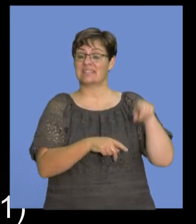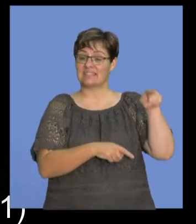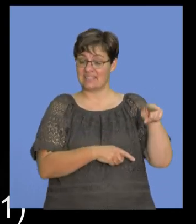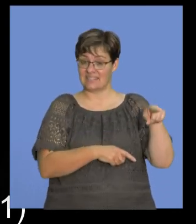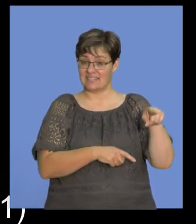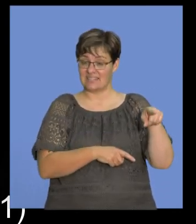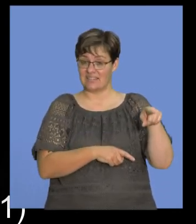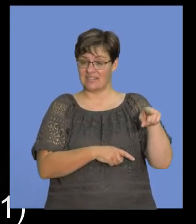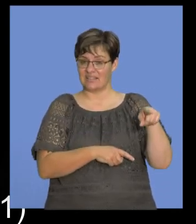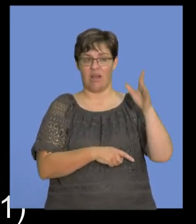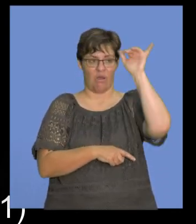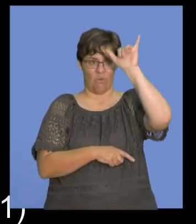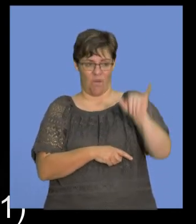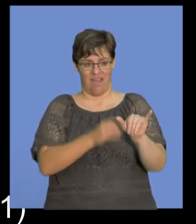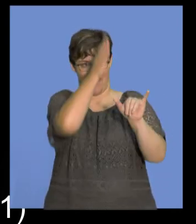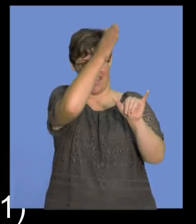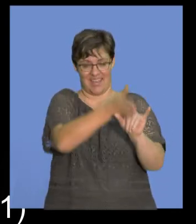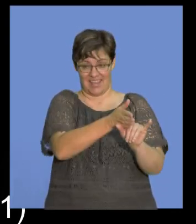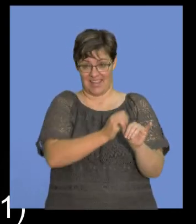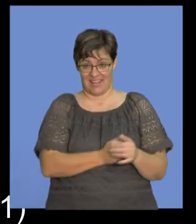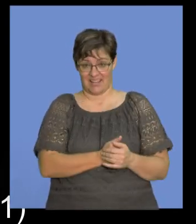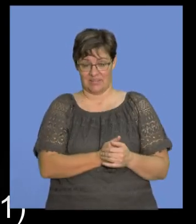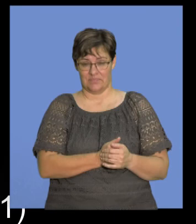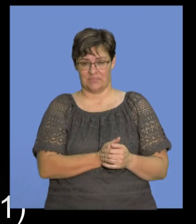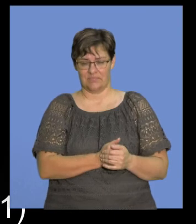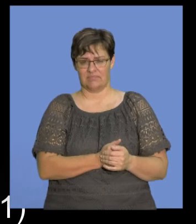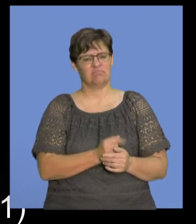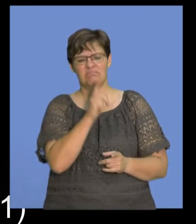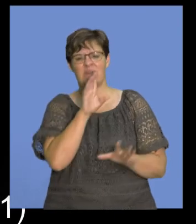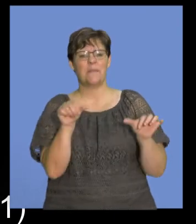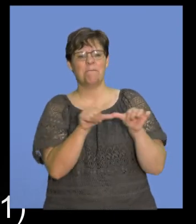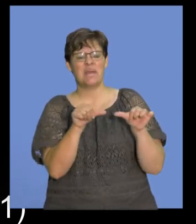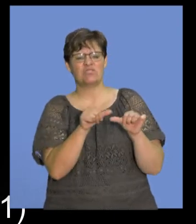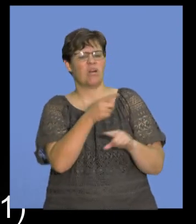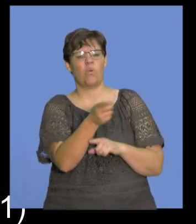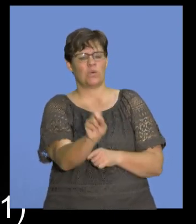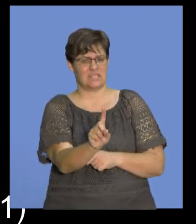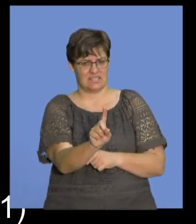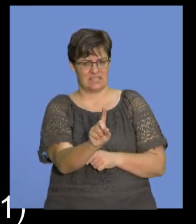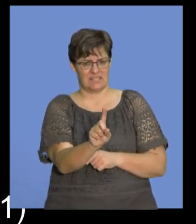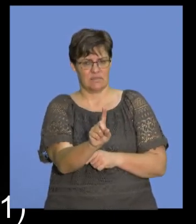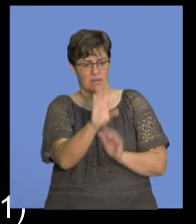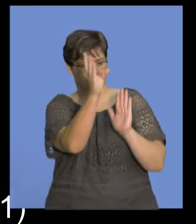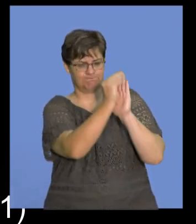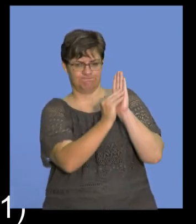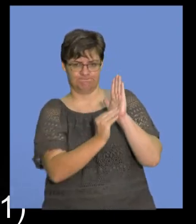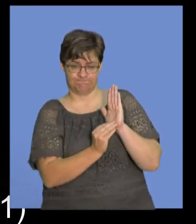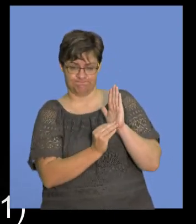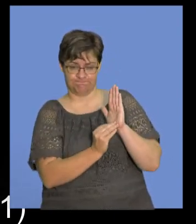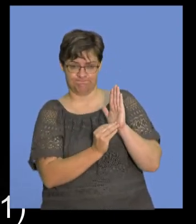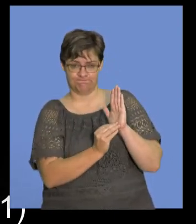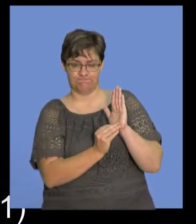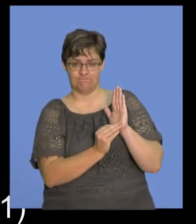that the dependent variable falls on the y-axis. So let's look at what was measured in this experiment that